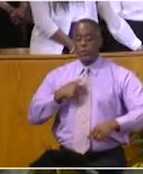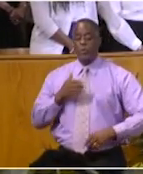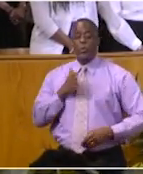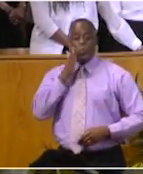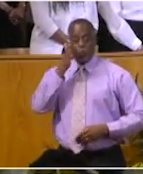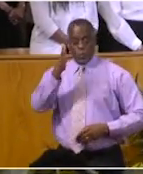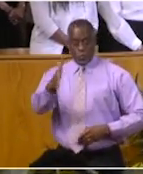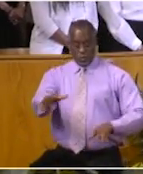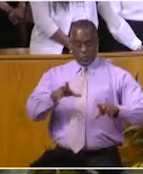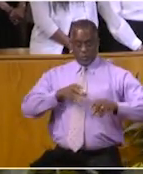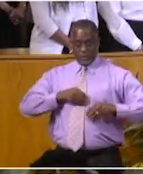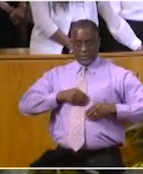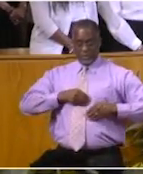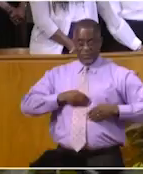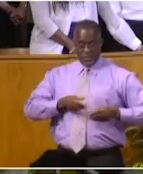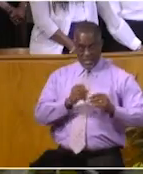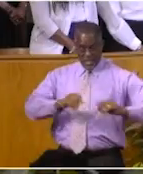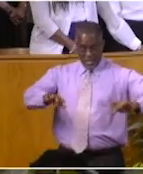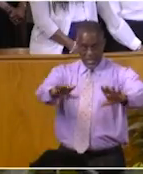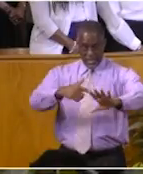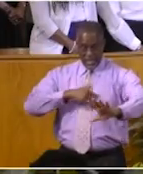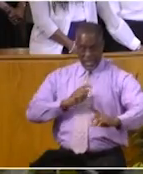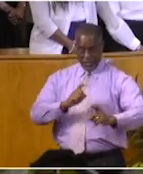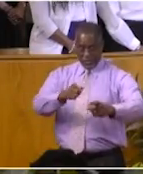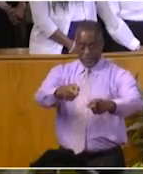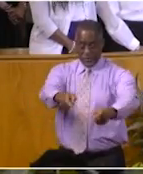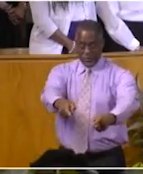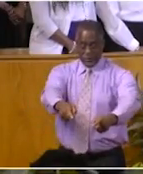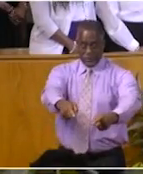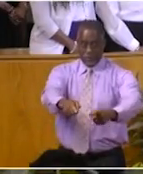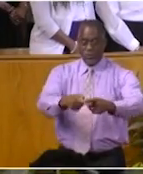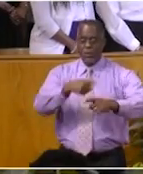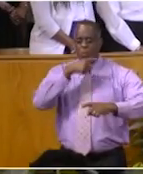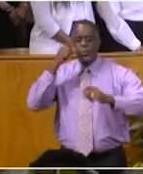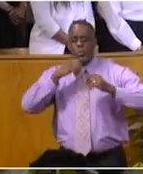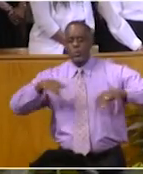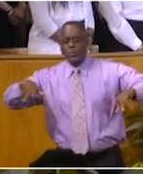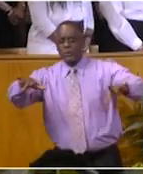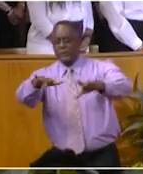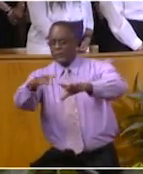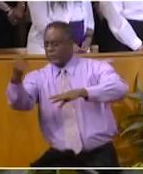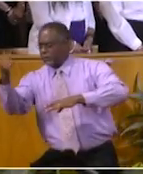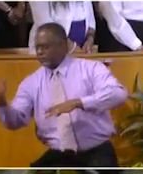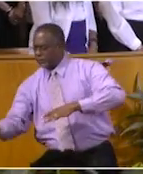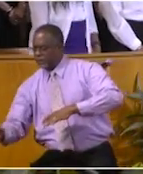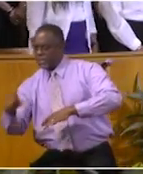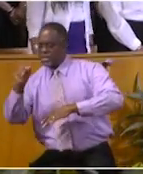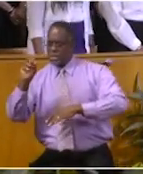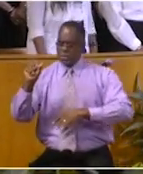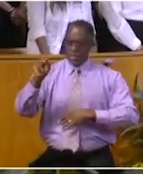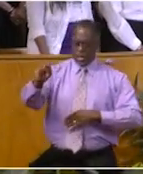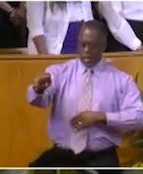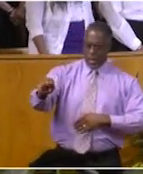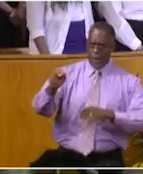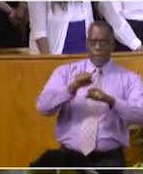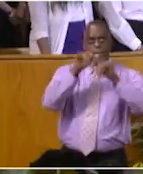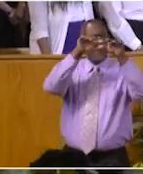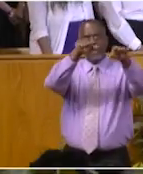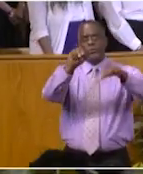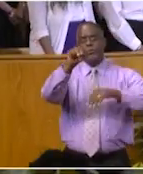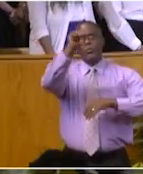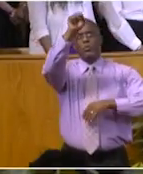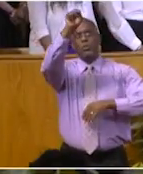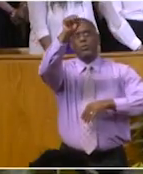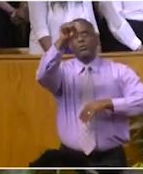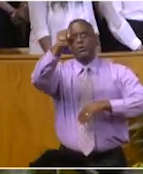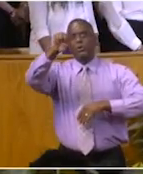you. From the Negev wilderness in the south to the Lebanon mountains in the north. From